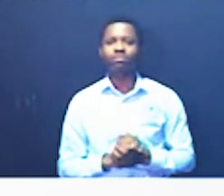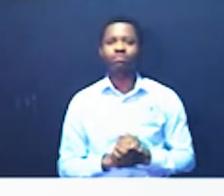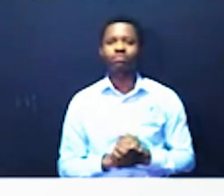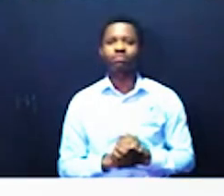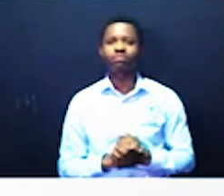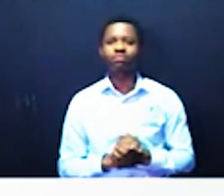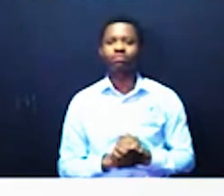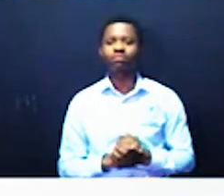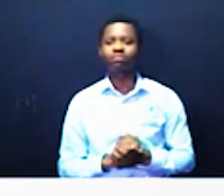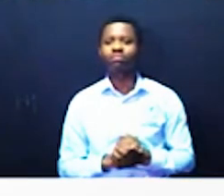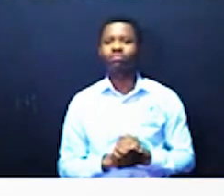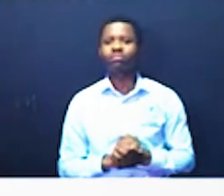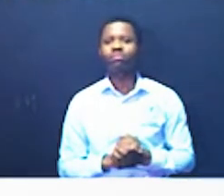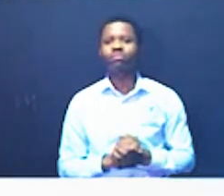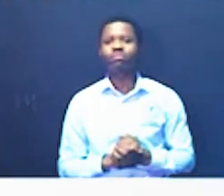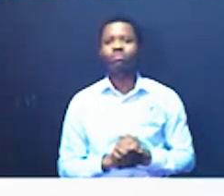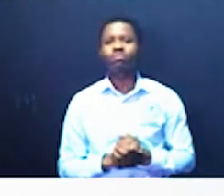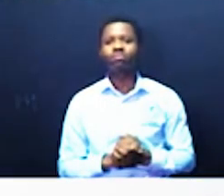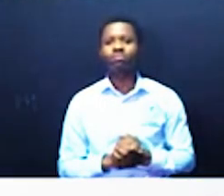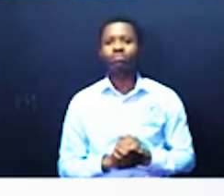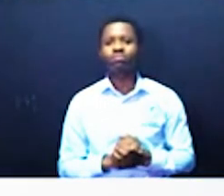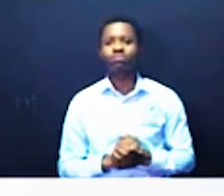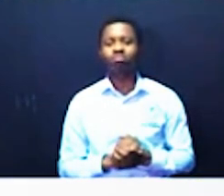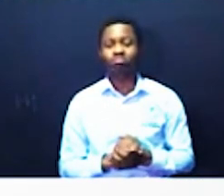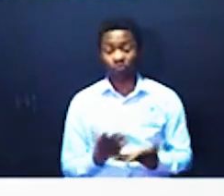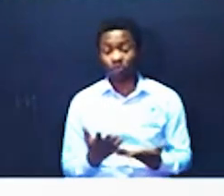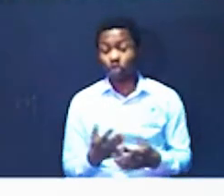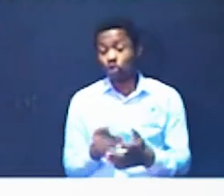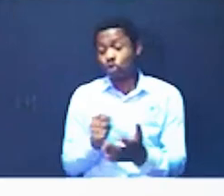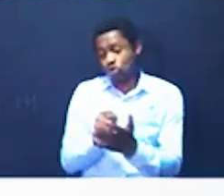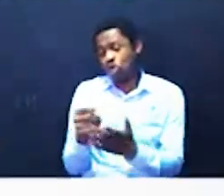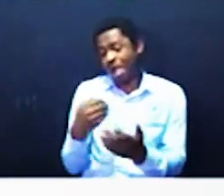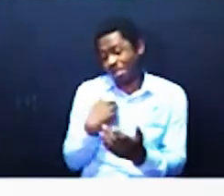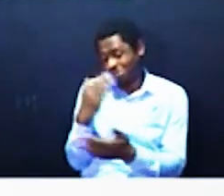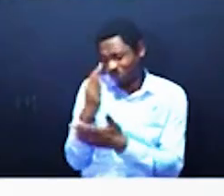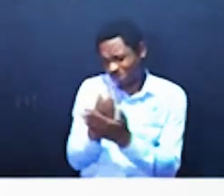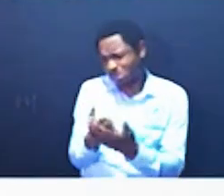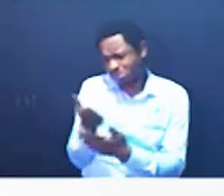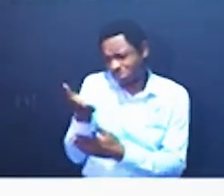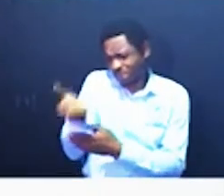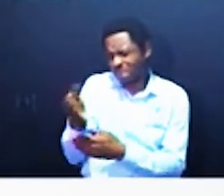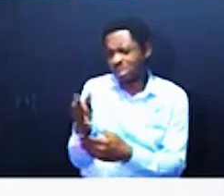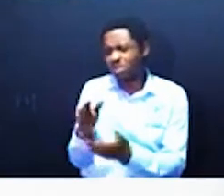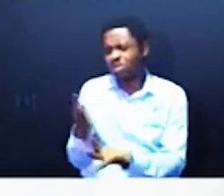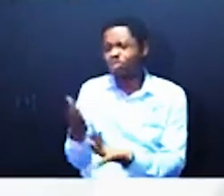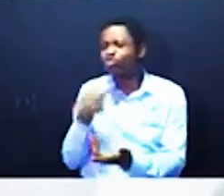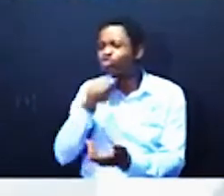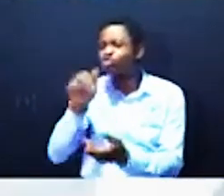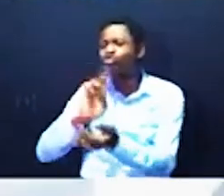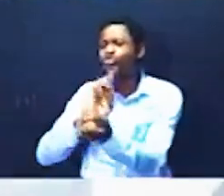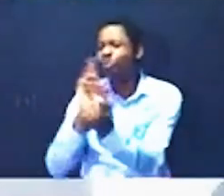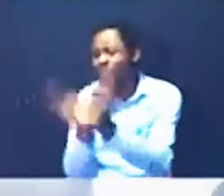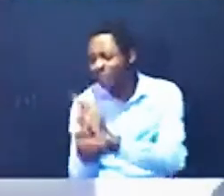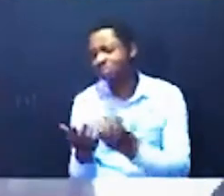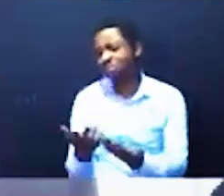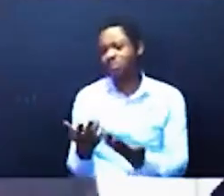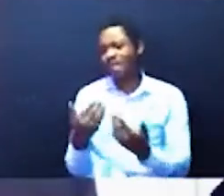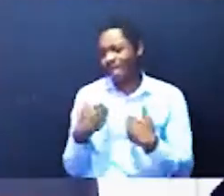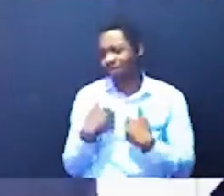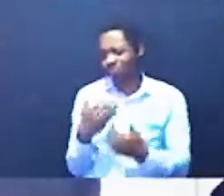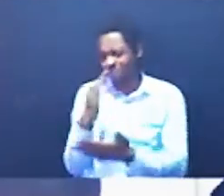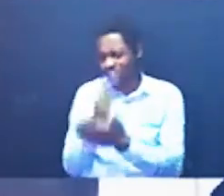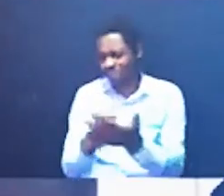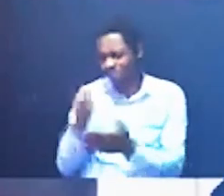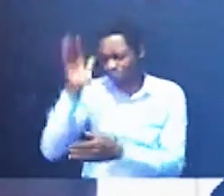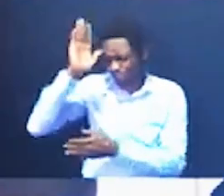Of course, some may be unrepentant and recalcitrant. We need to wisely deal with